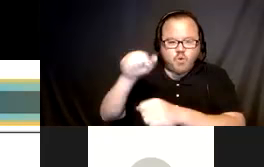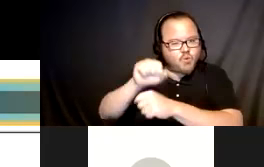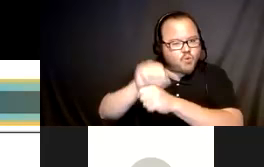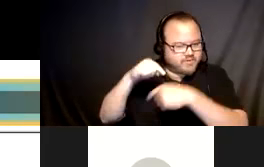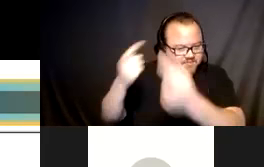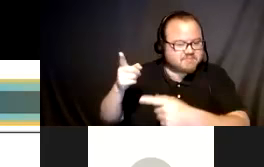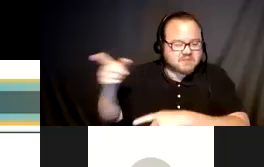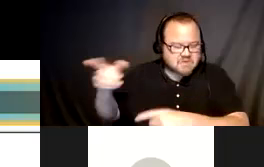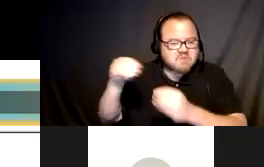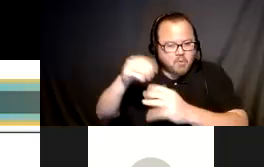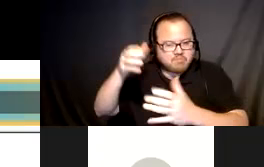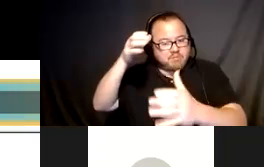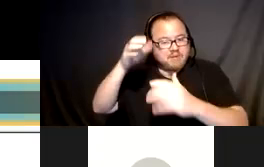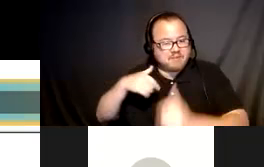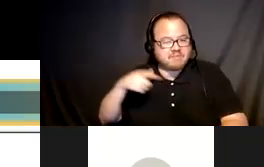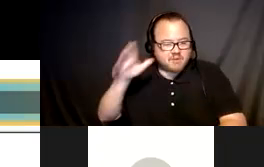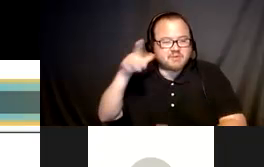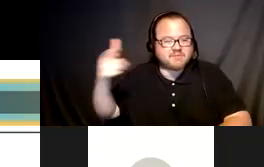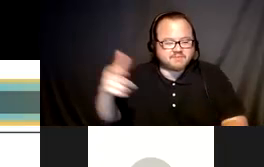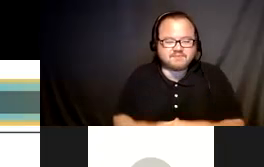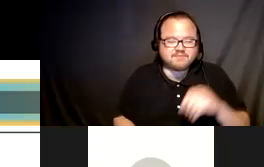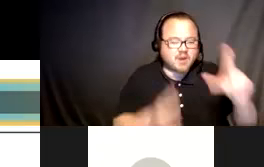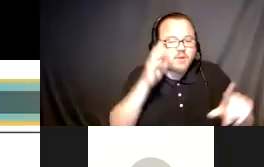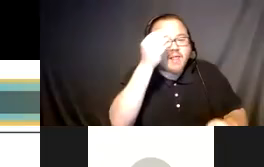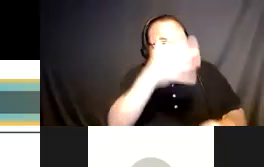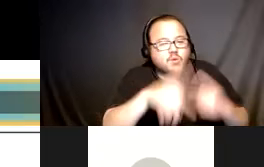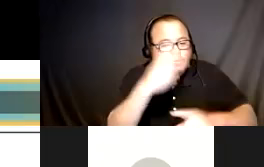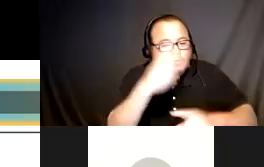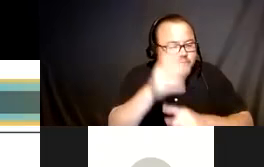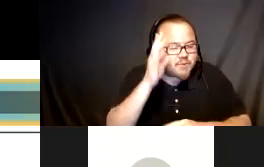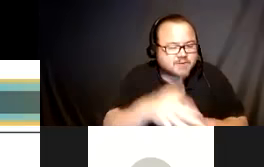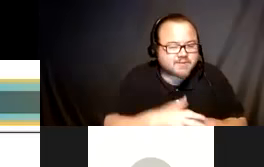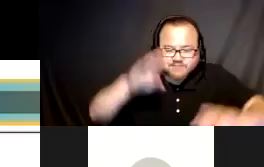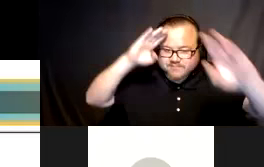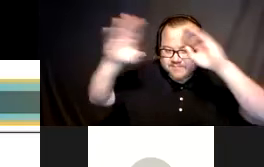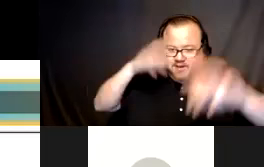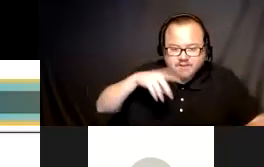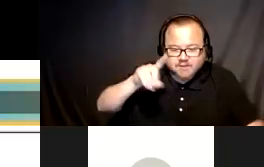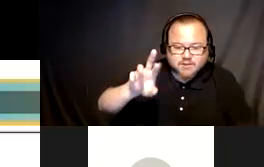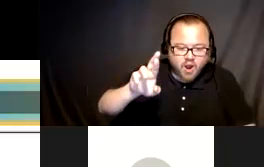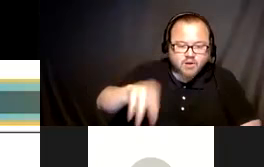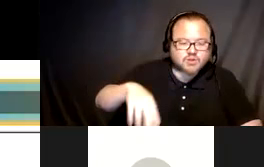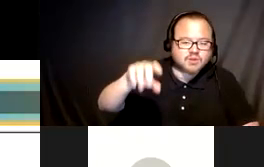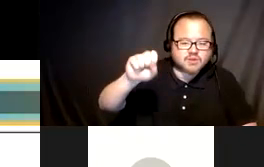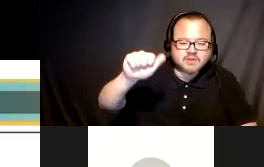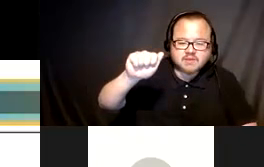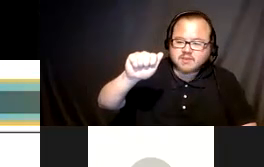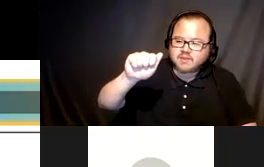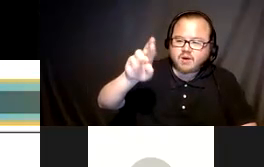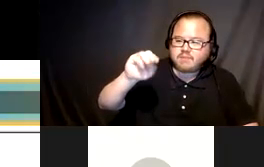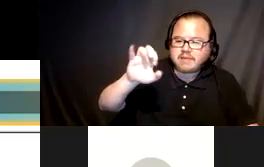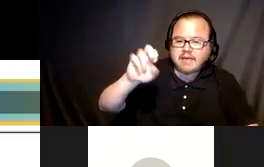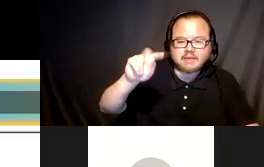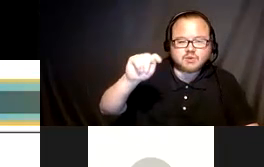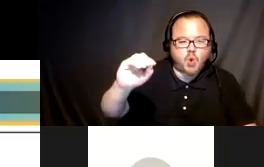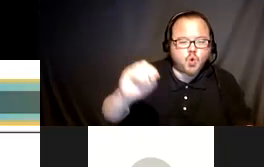in. Welcome. I'll let you know when 2 minutes is up. All right. Hi, I'm Dr. Sarmiento. And so one of the